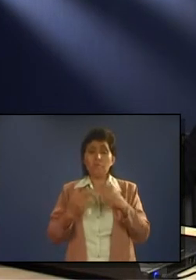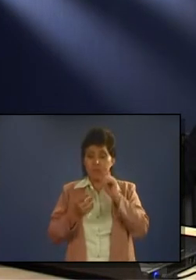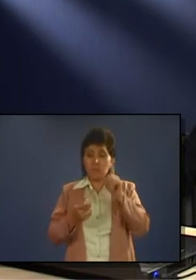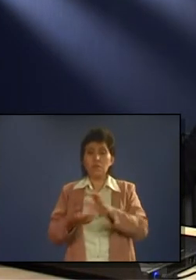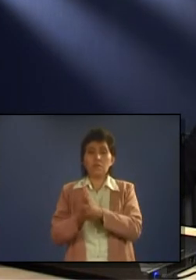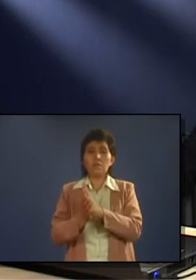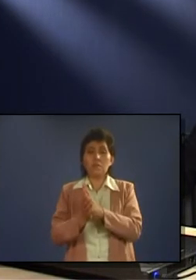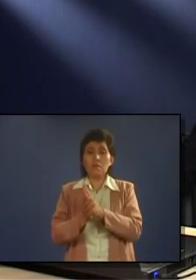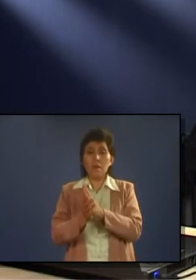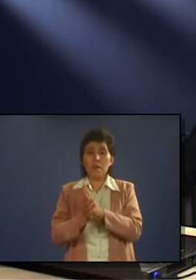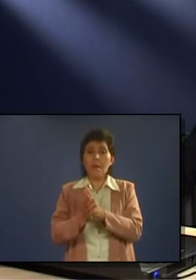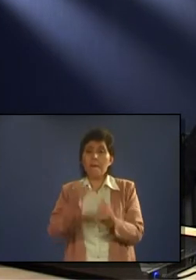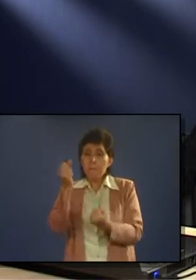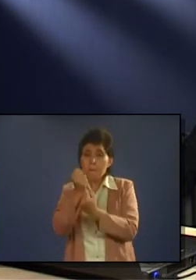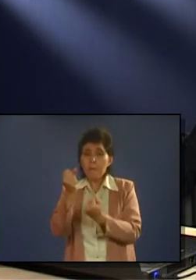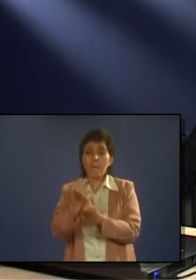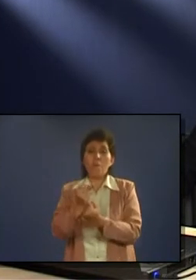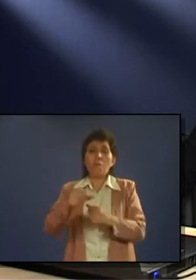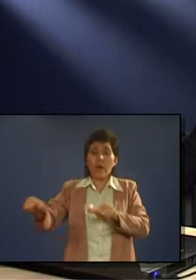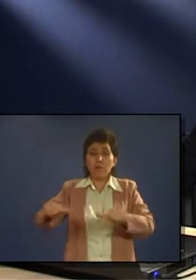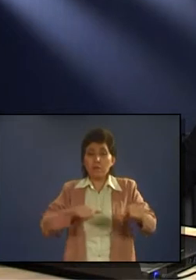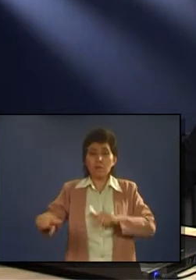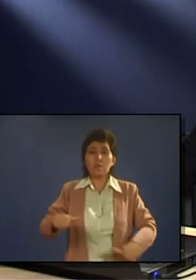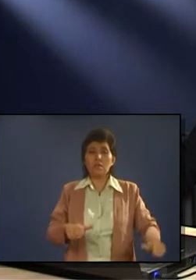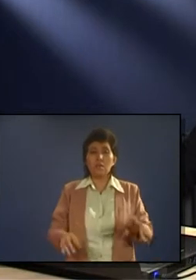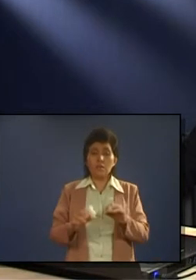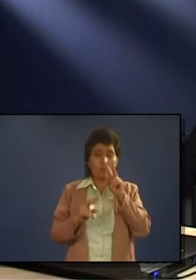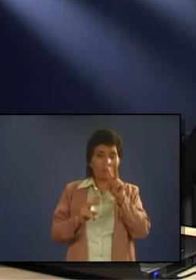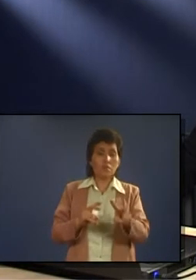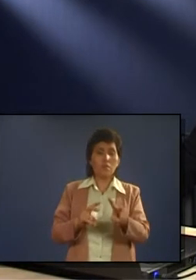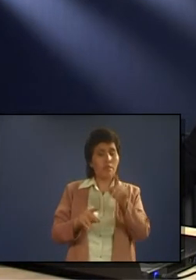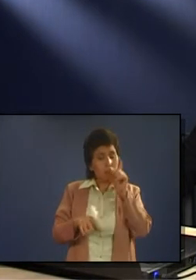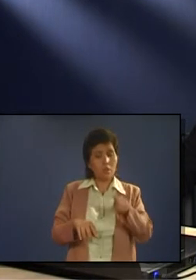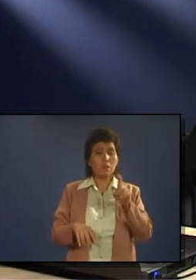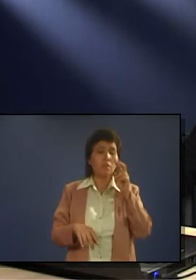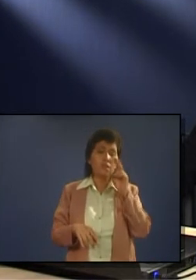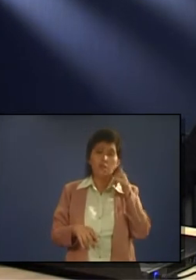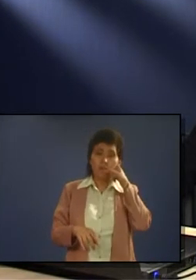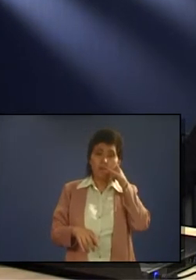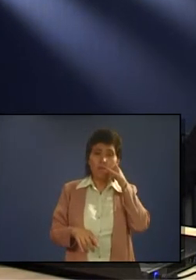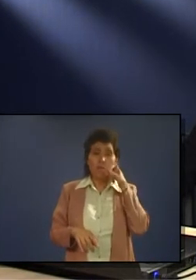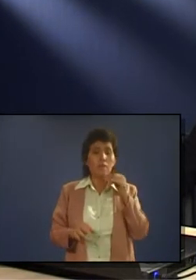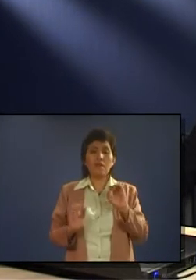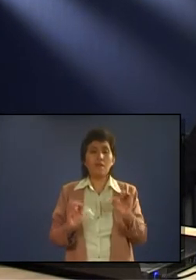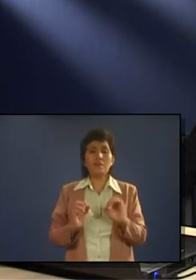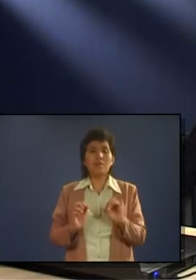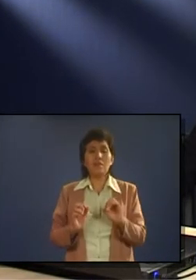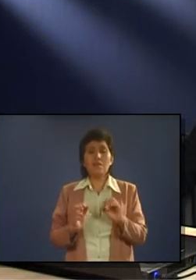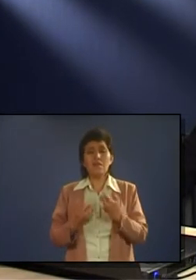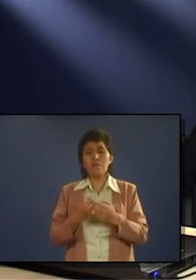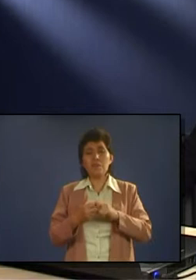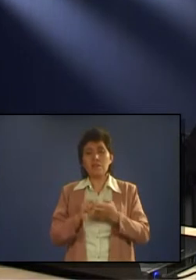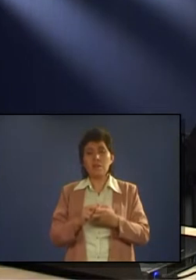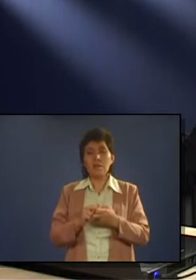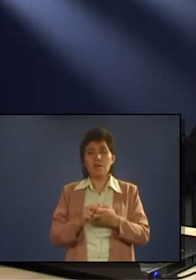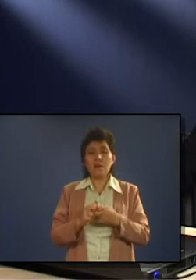proactive ourselves first. Now, even though if someone has called, you have to call. There is no harm of you being